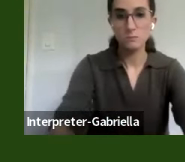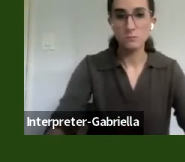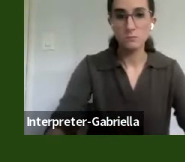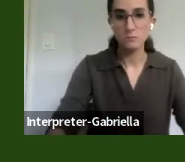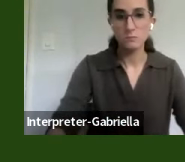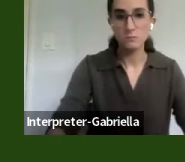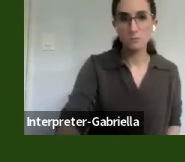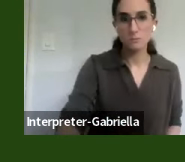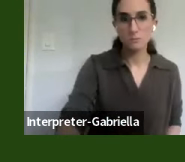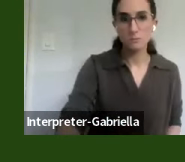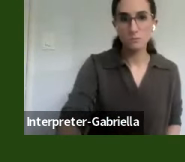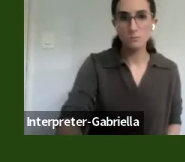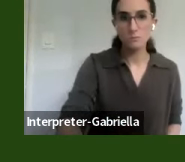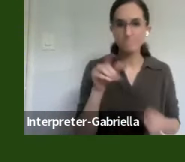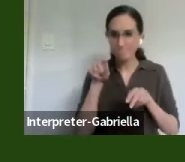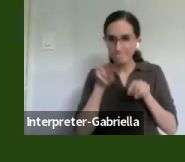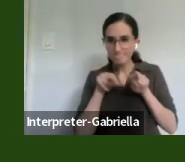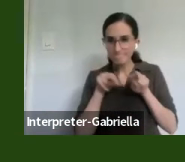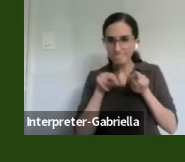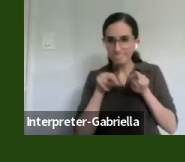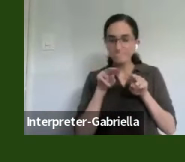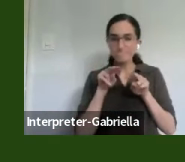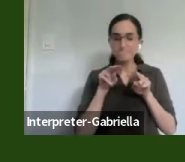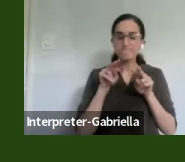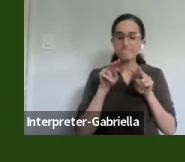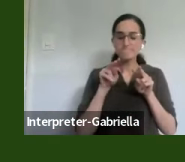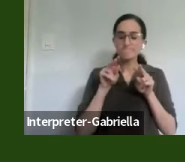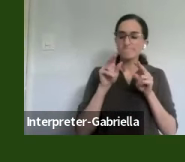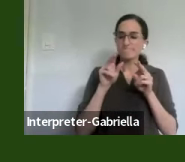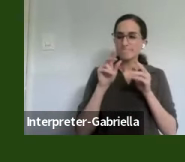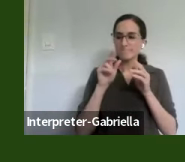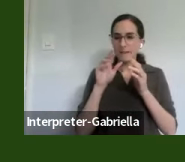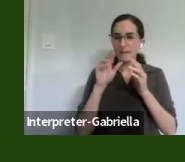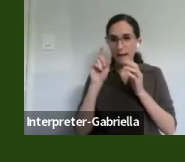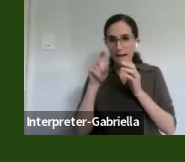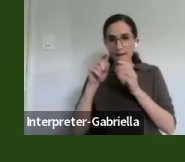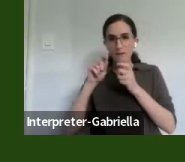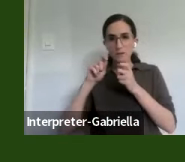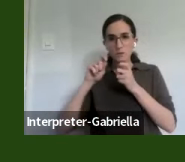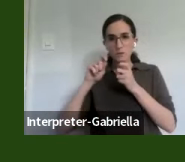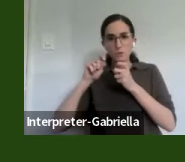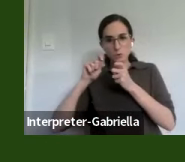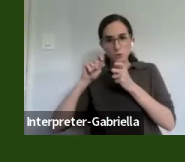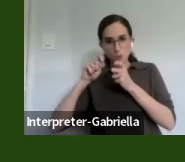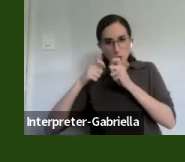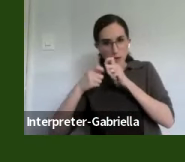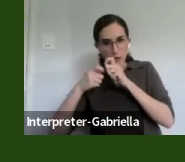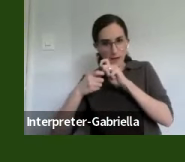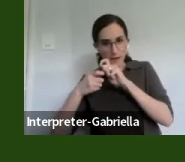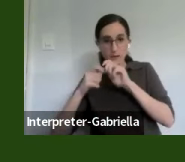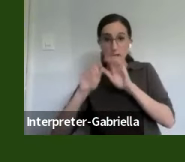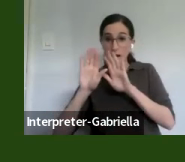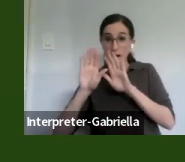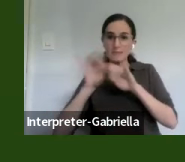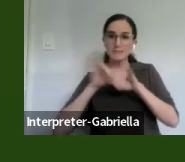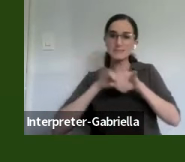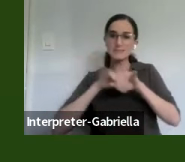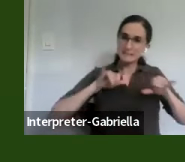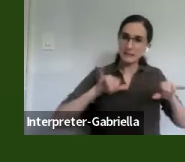sweet spot between being transformational and getting money out the door ASAP. Tenemos que llegar a ese punto, el